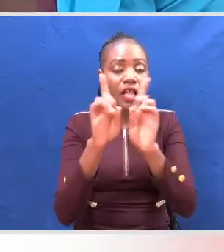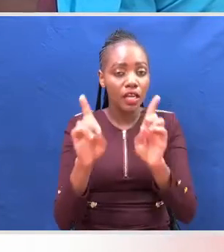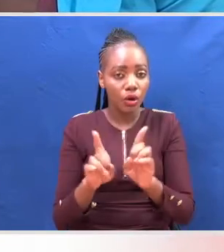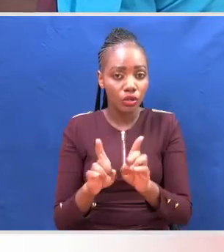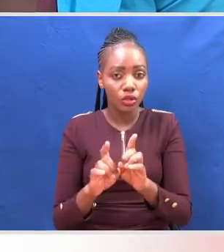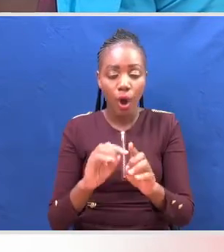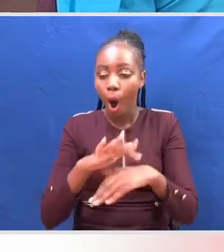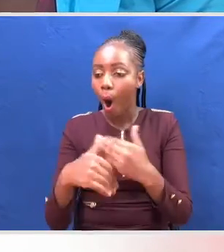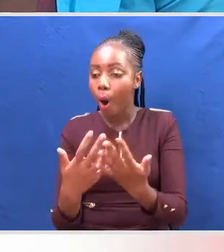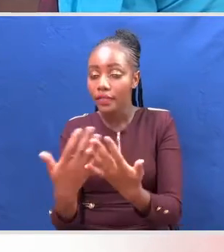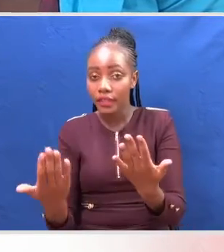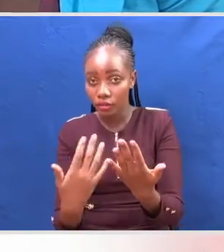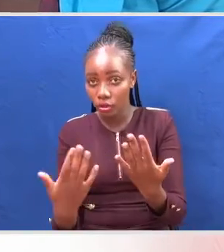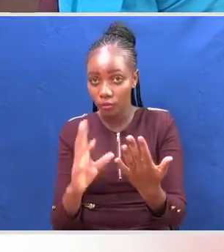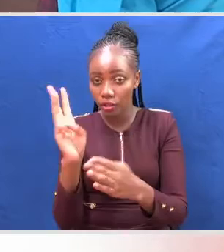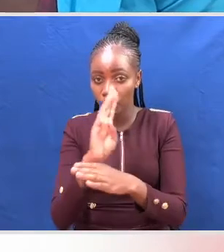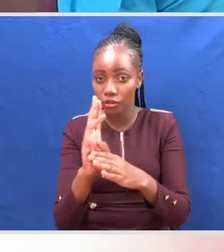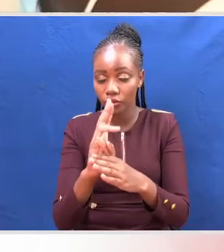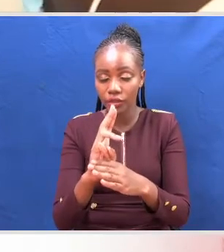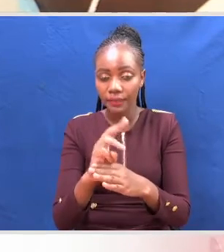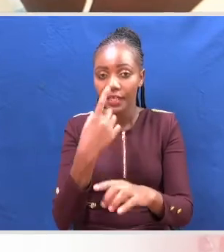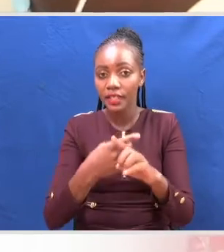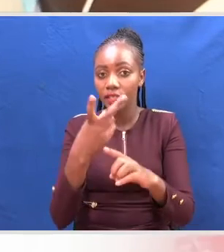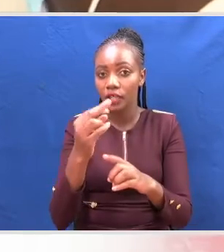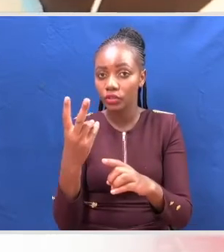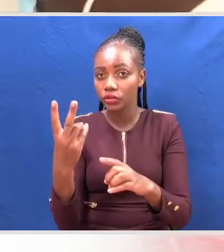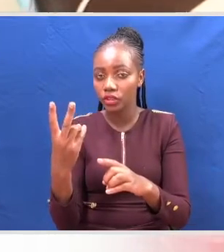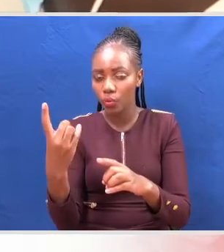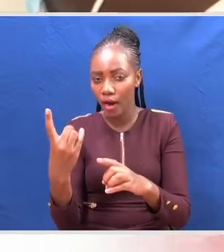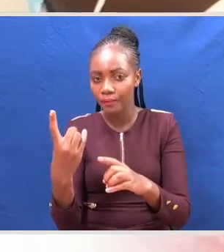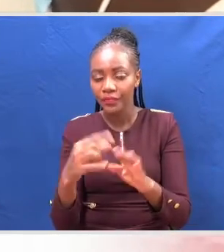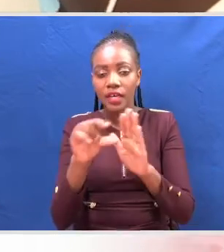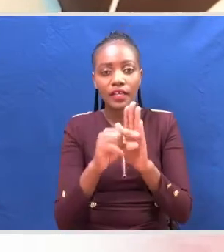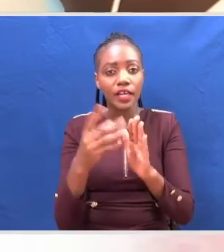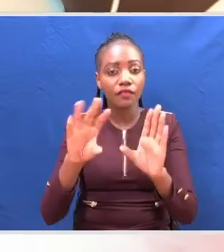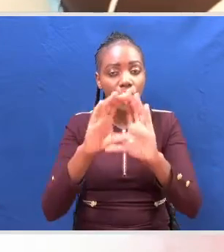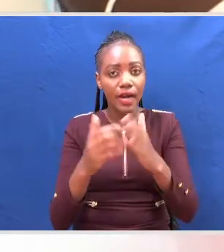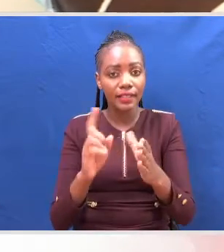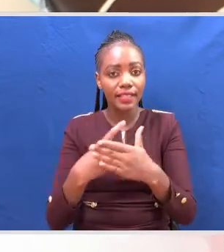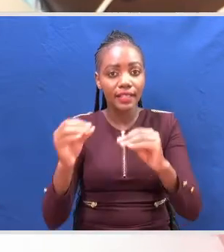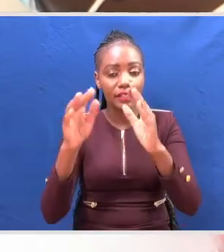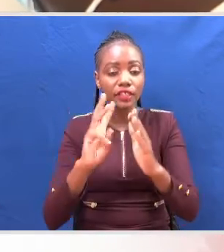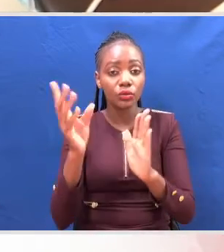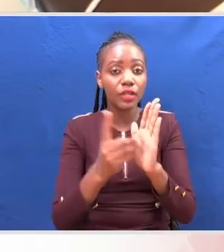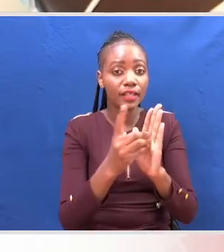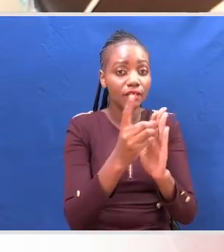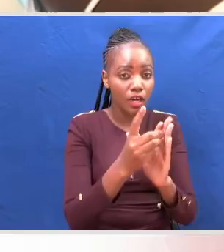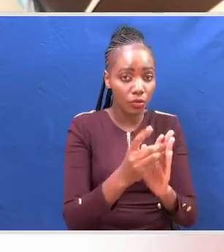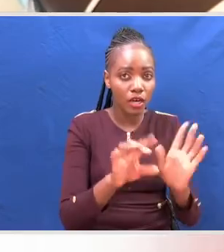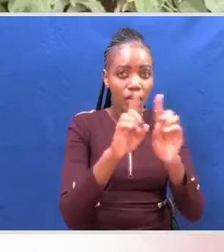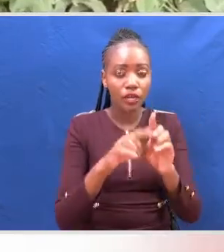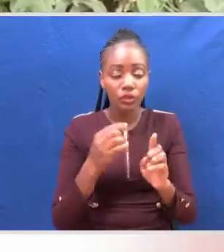in the current grade 4 cohort. In the 2021 grade 4 class, teachers will develop and administer